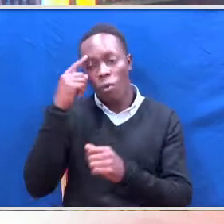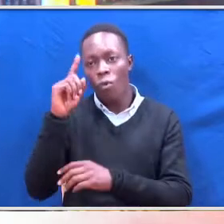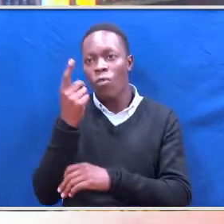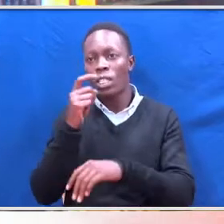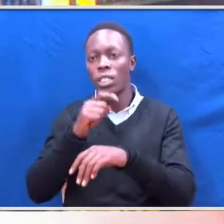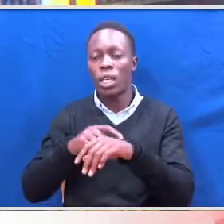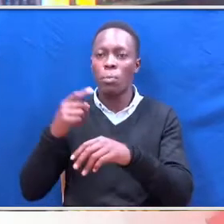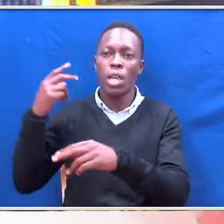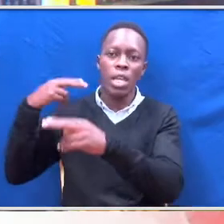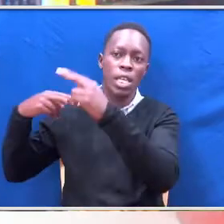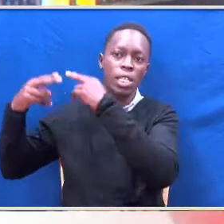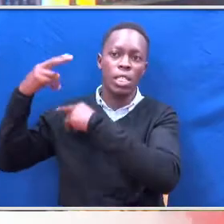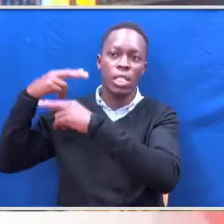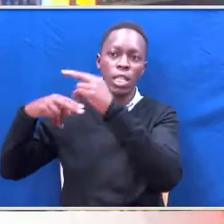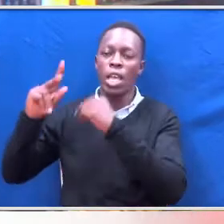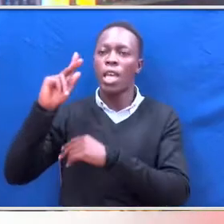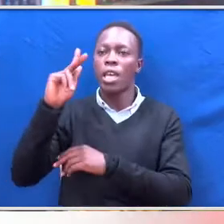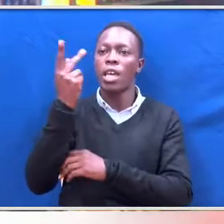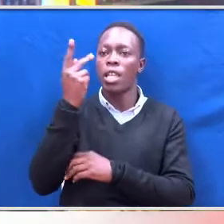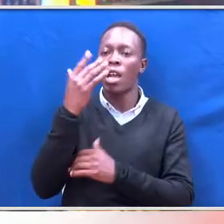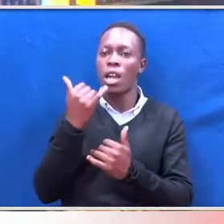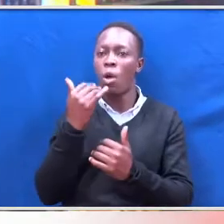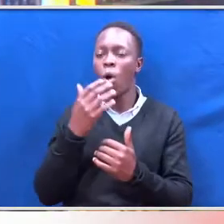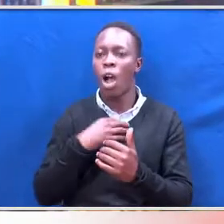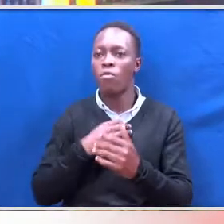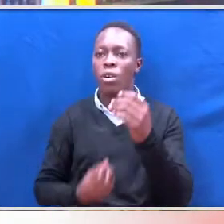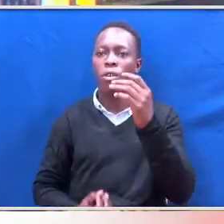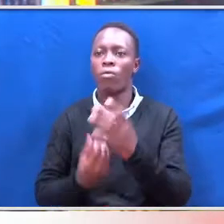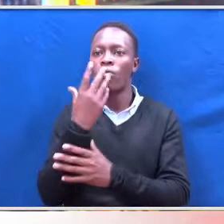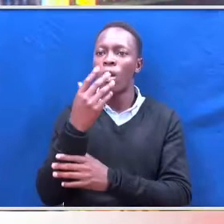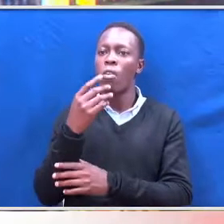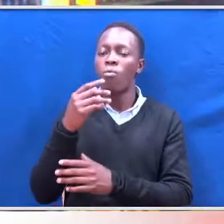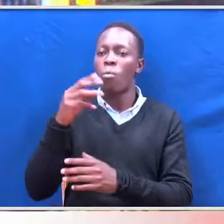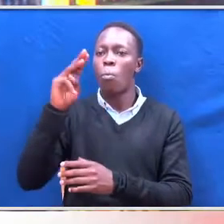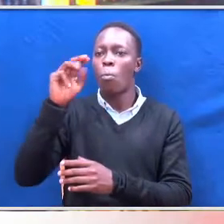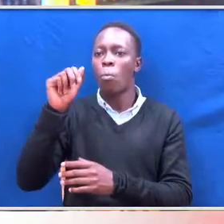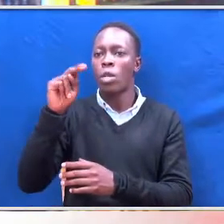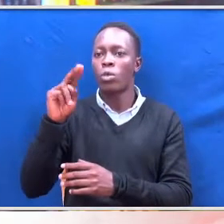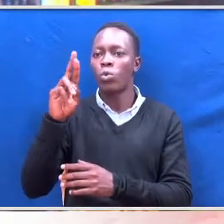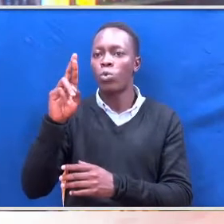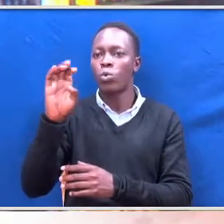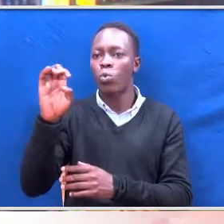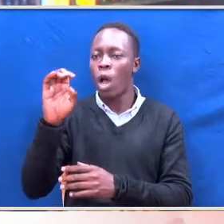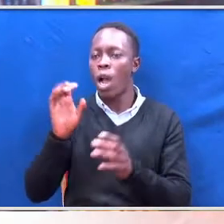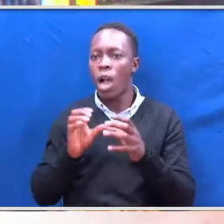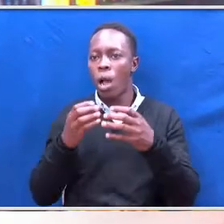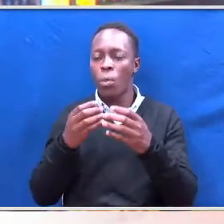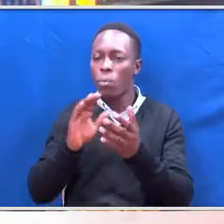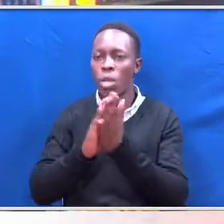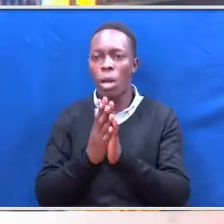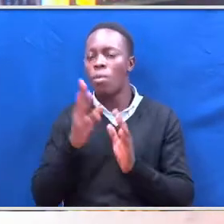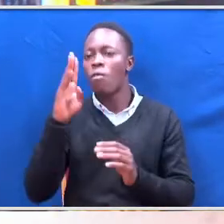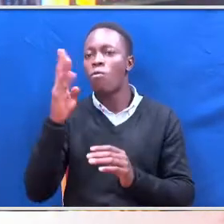time in the history of the Republic, Kenya has ushered in a fertilizer manufacturing company, making it the fourth in Africa to